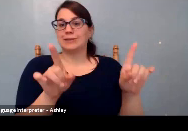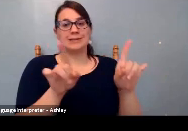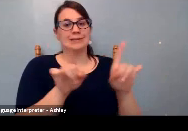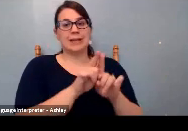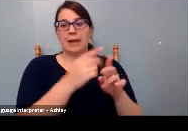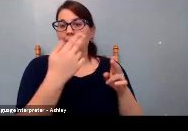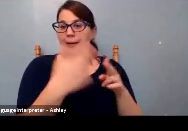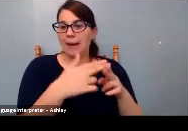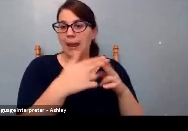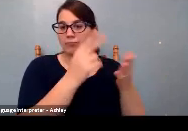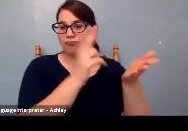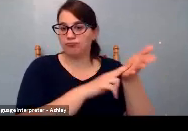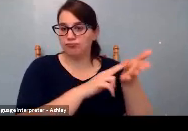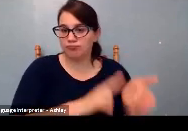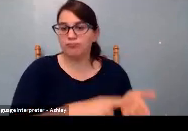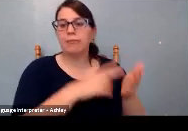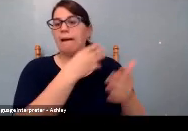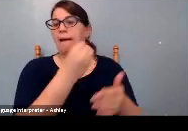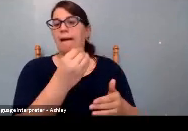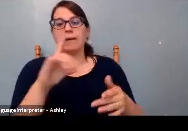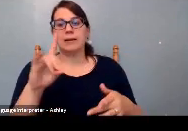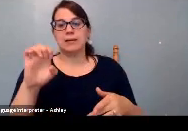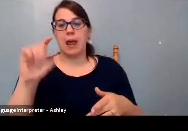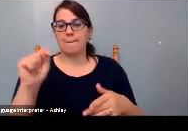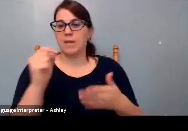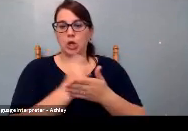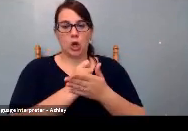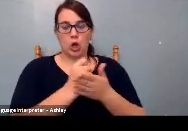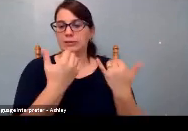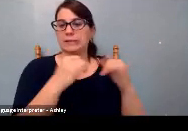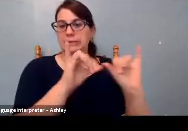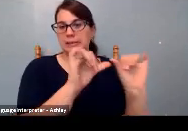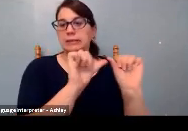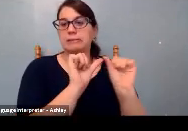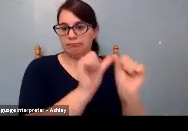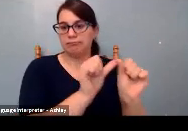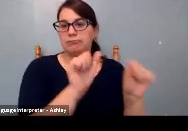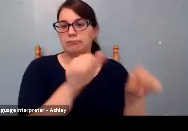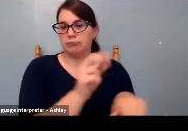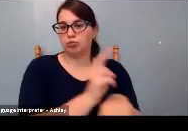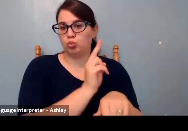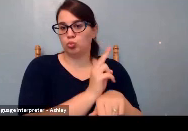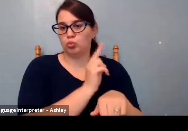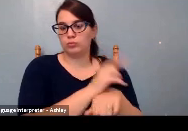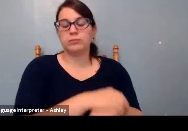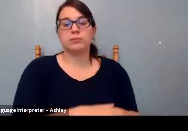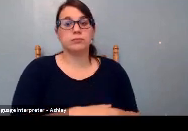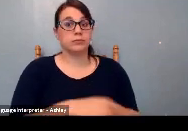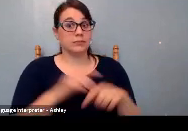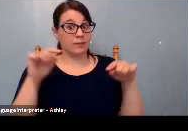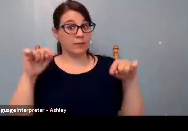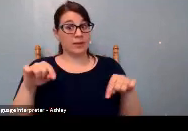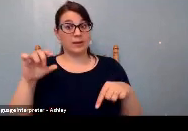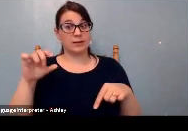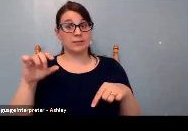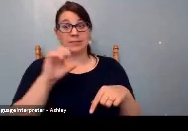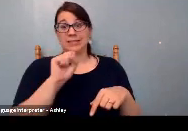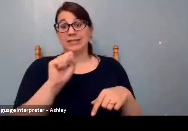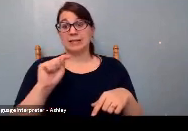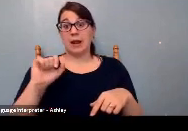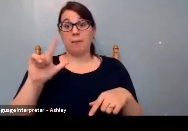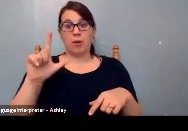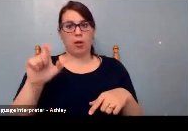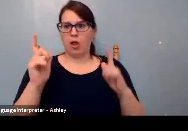they can use their debit card. It's good to know that Stable is the largest and strongest program nationwide with the most